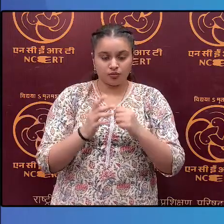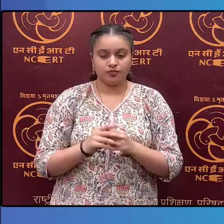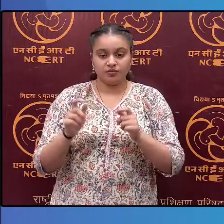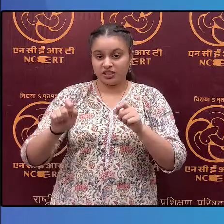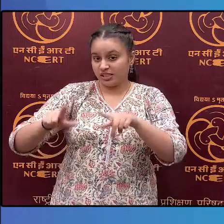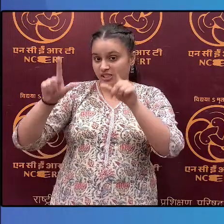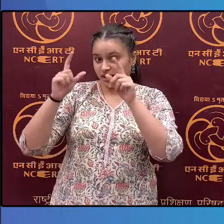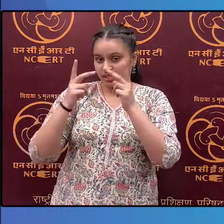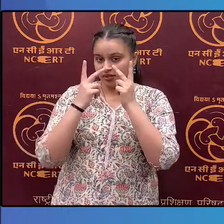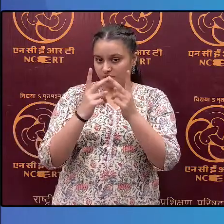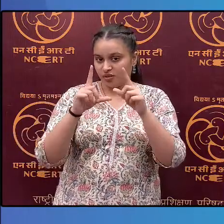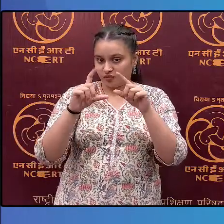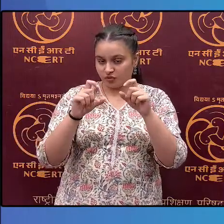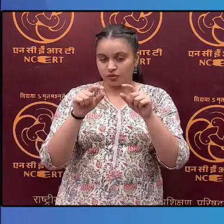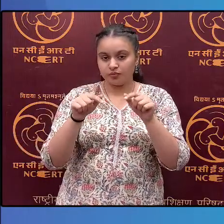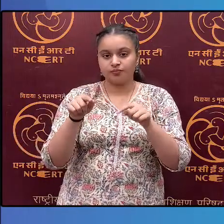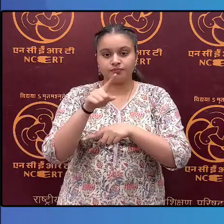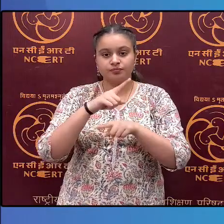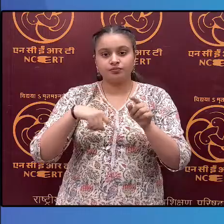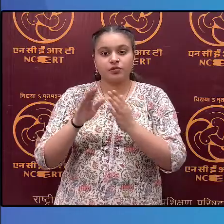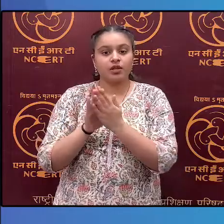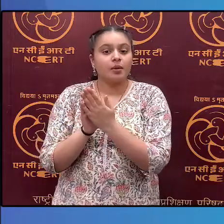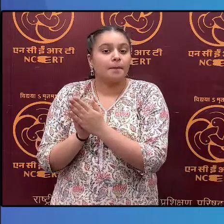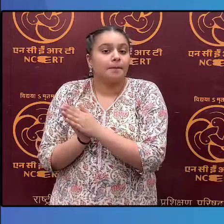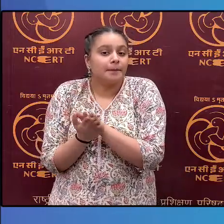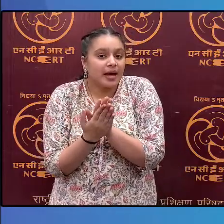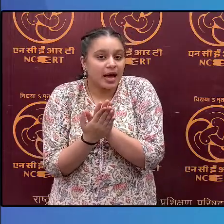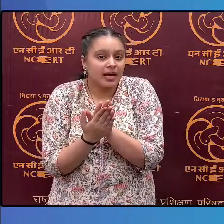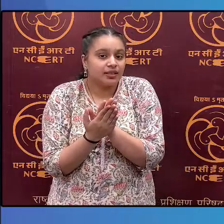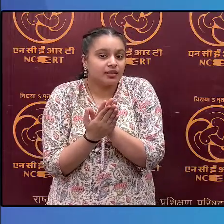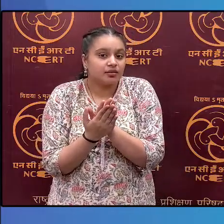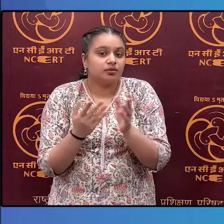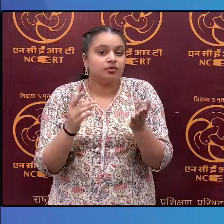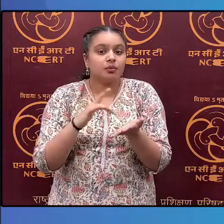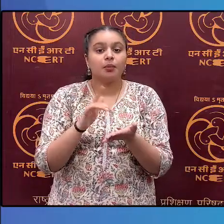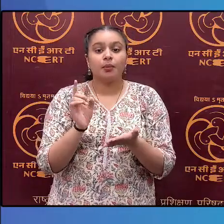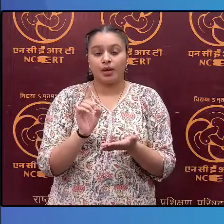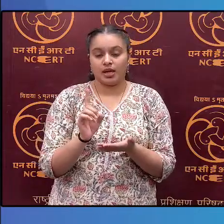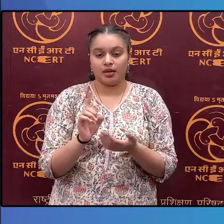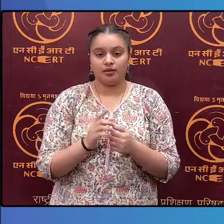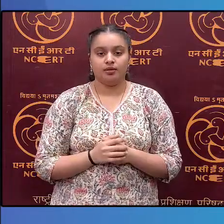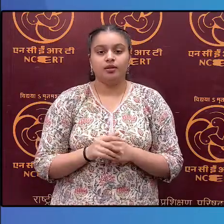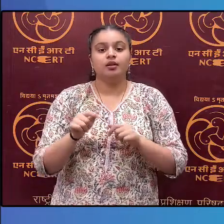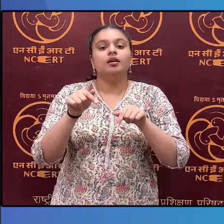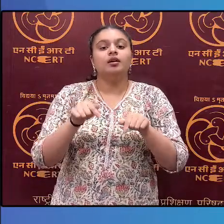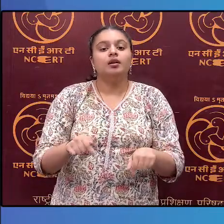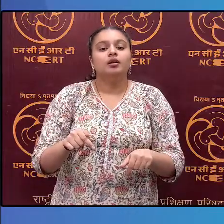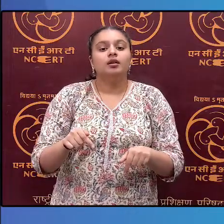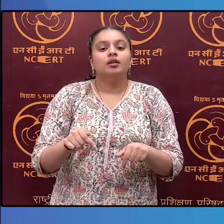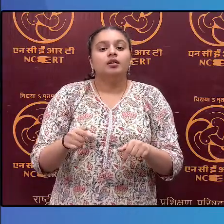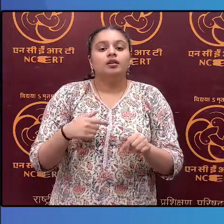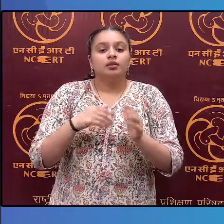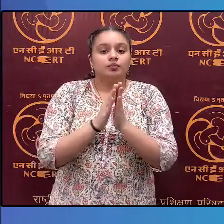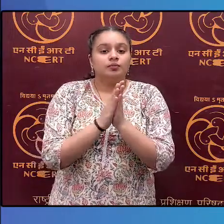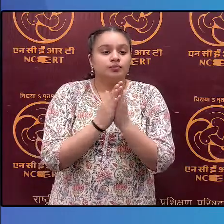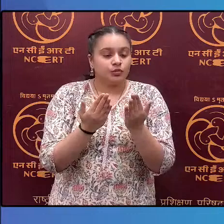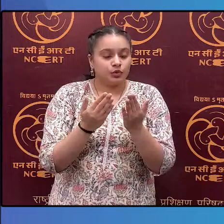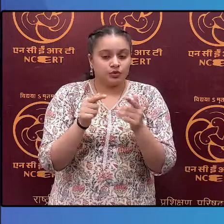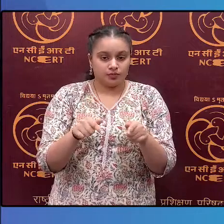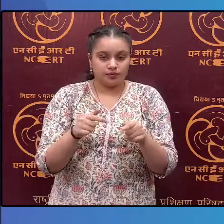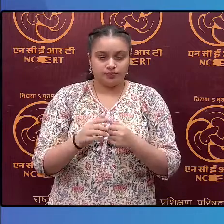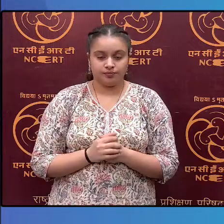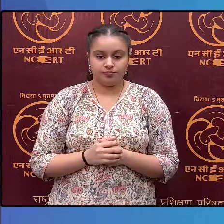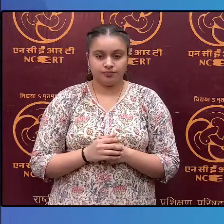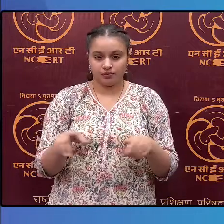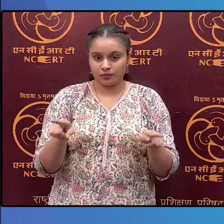screen. Look at where the bat is, where the bag is. Okay. Now we will move to our textbook. Here is our textbook, and